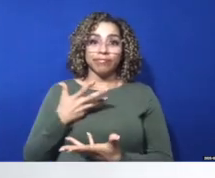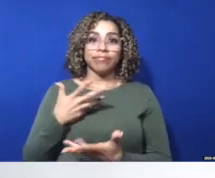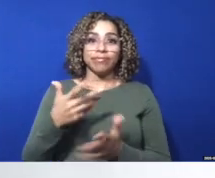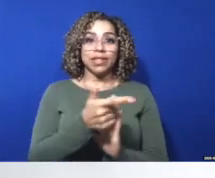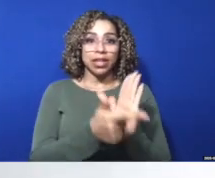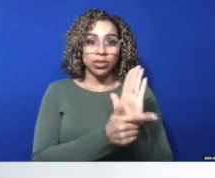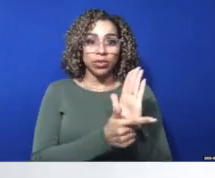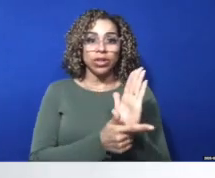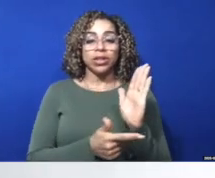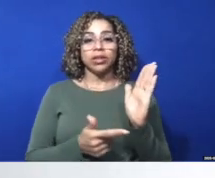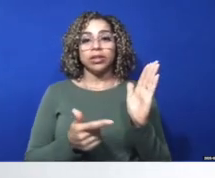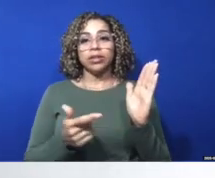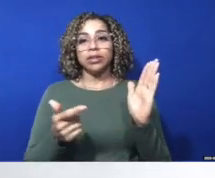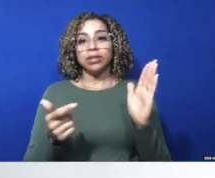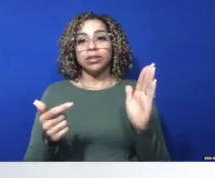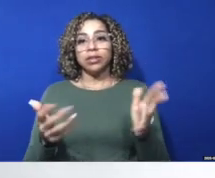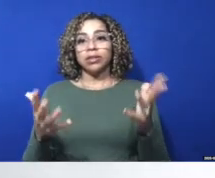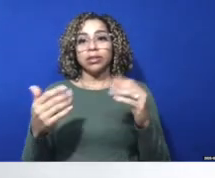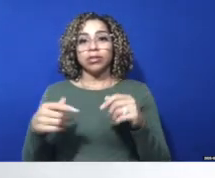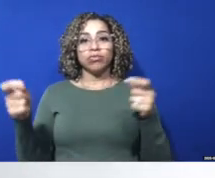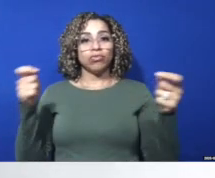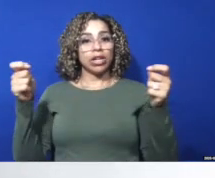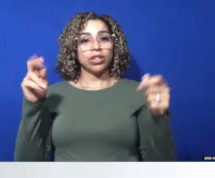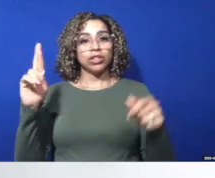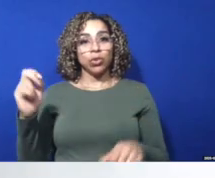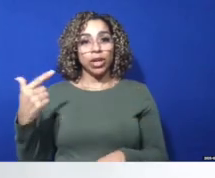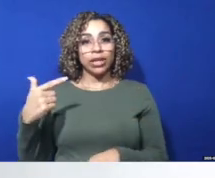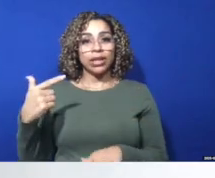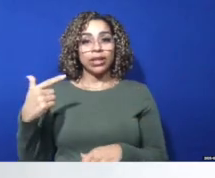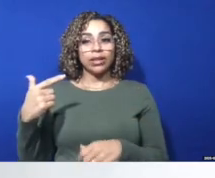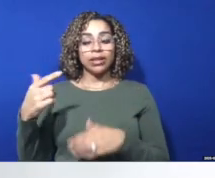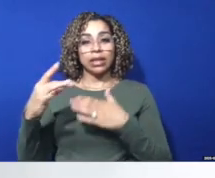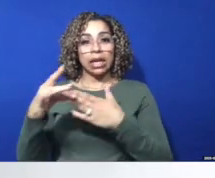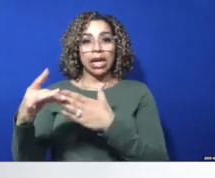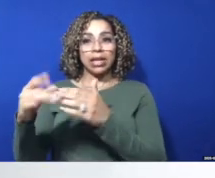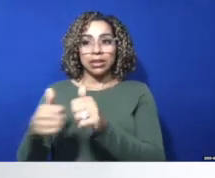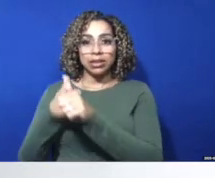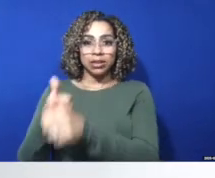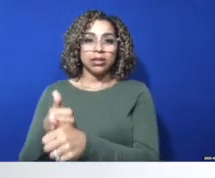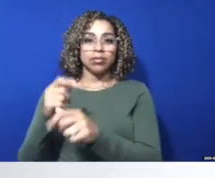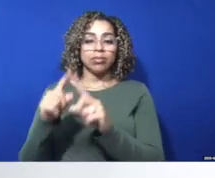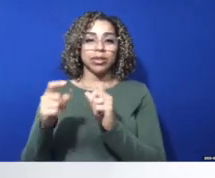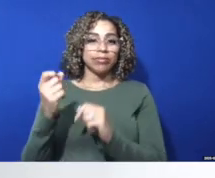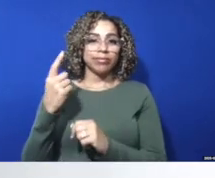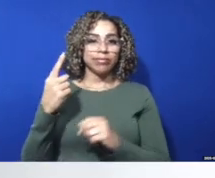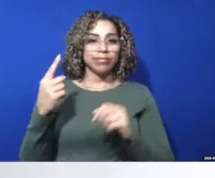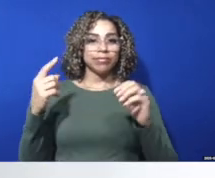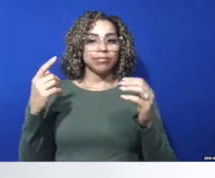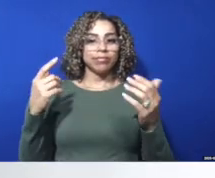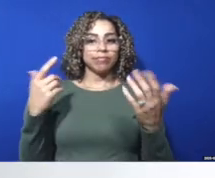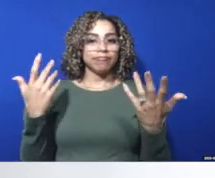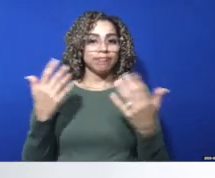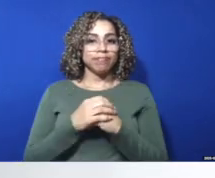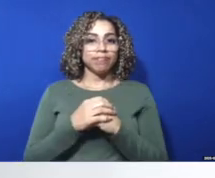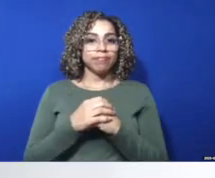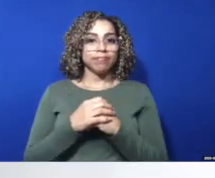we've got regulatory kind of guidance along those lines. But there isn't anything that says we can't be